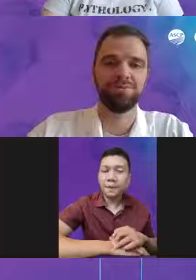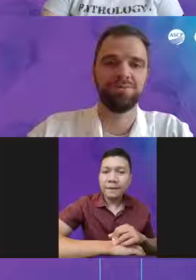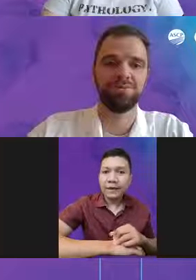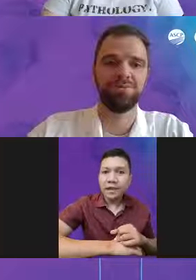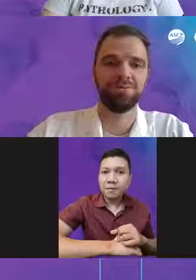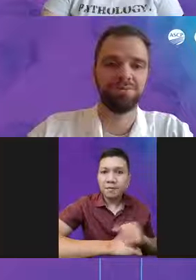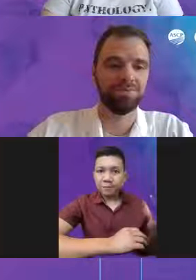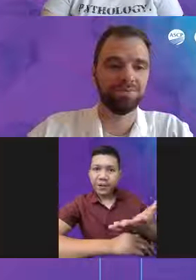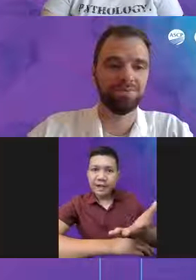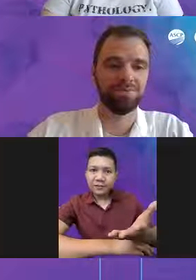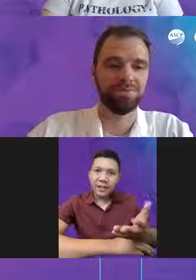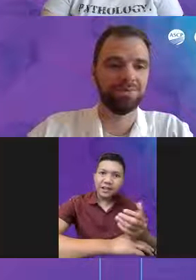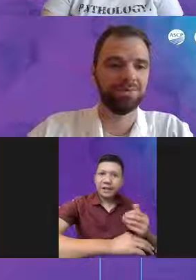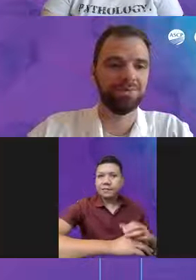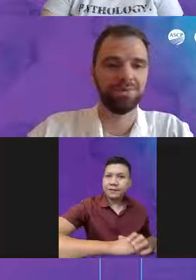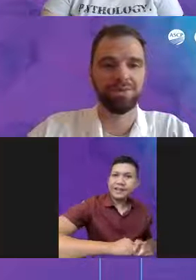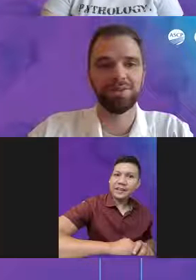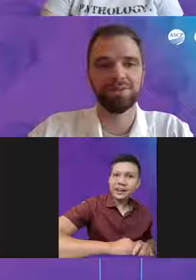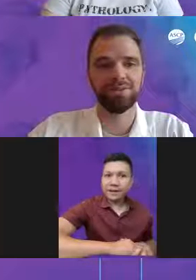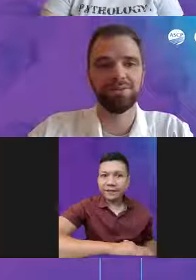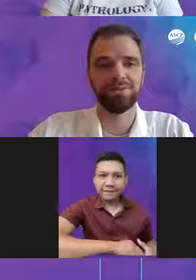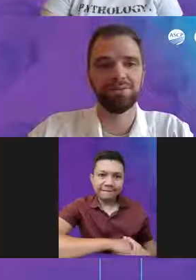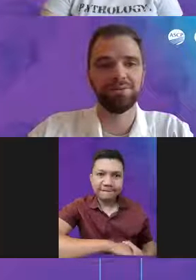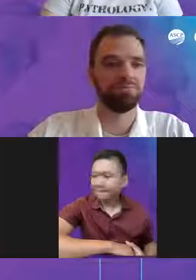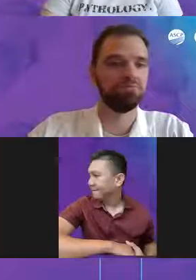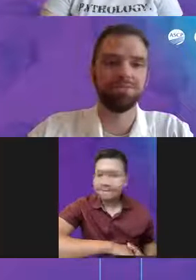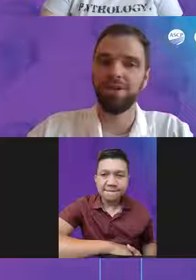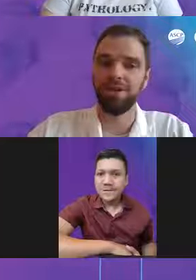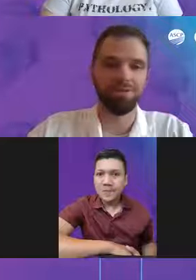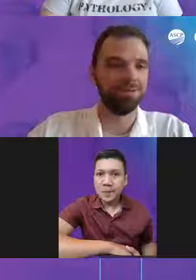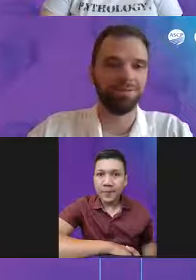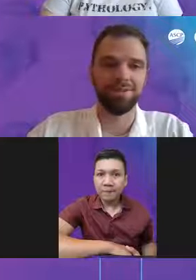So want to add to that, Tiffany, Aaron?